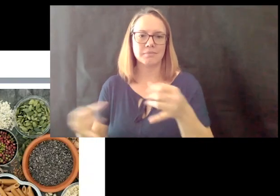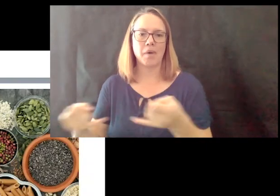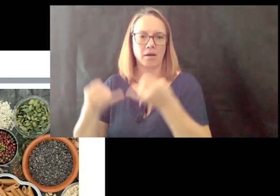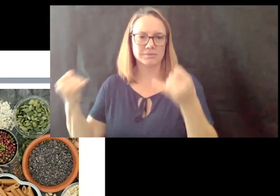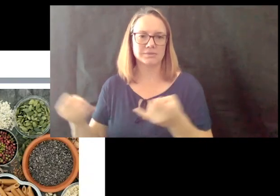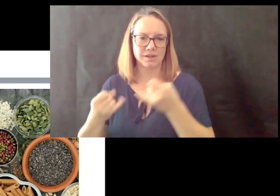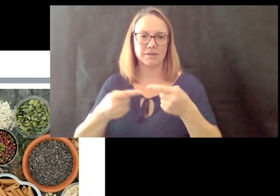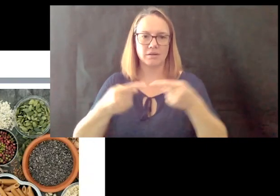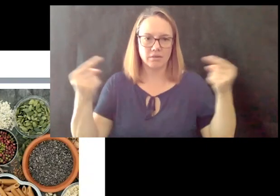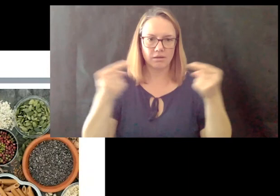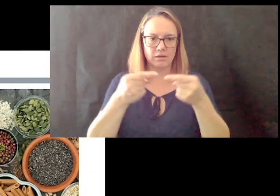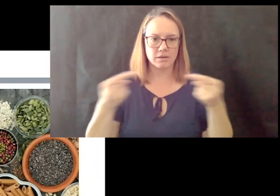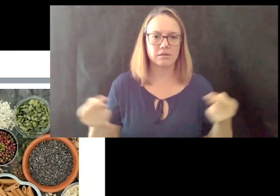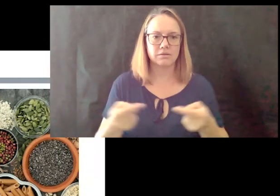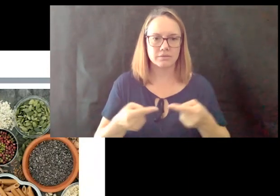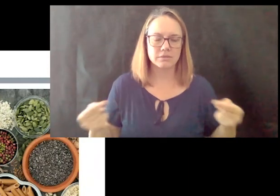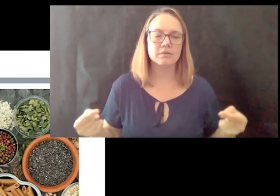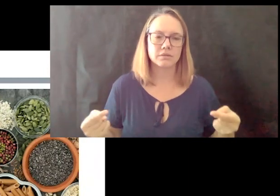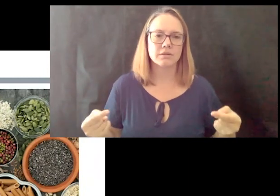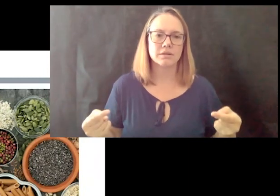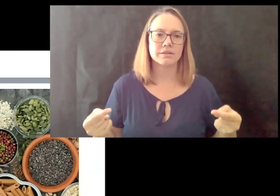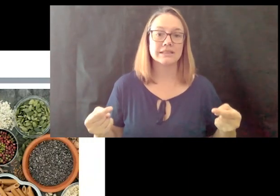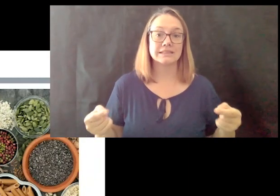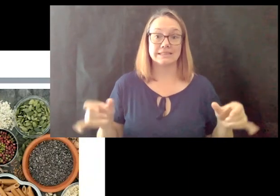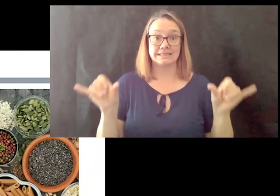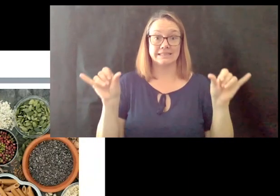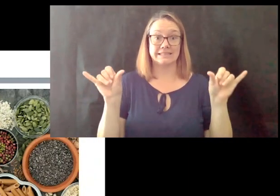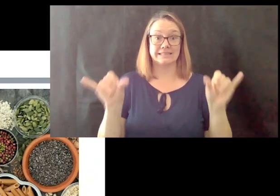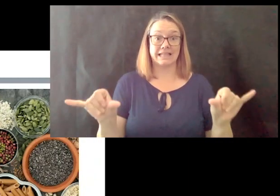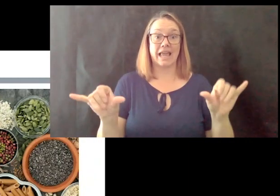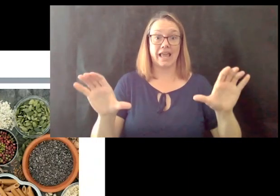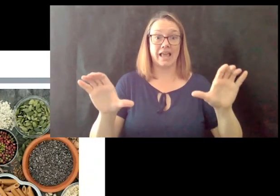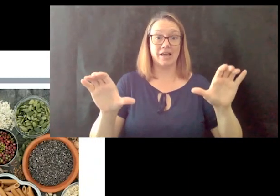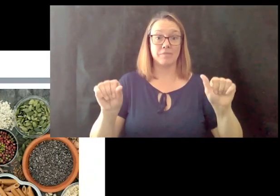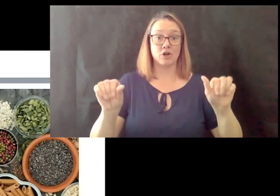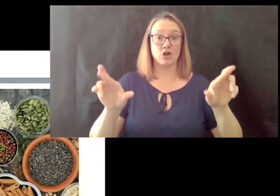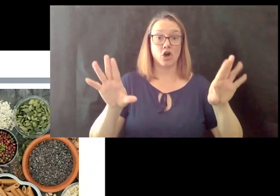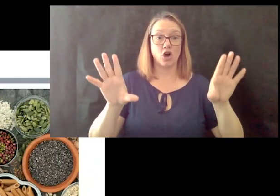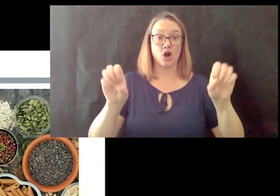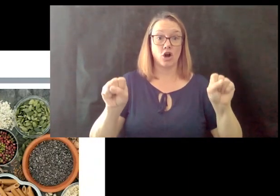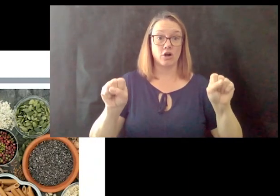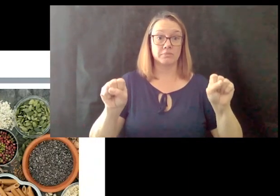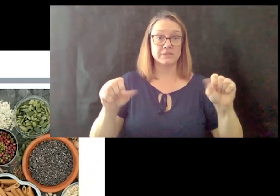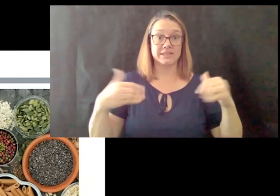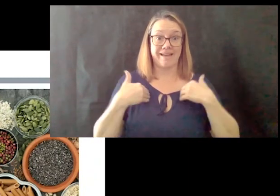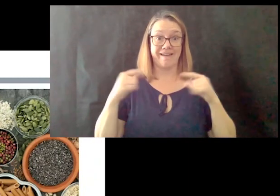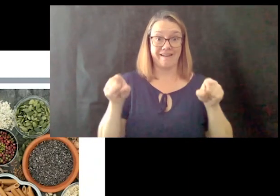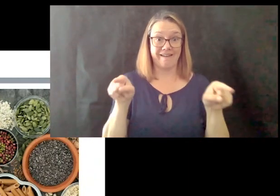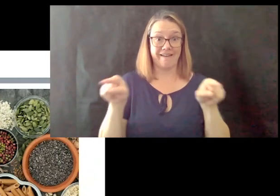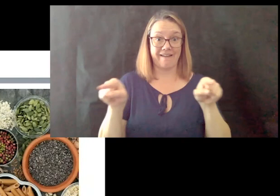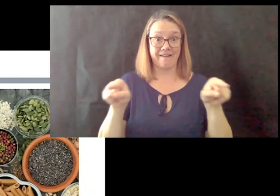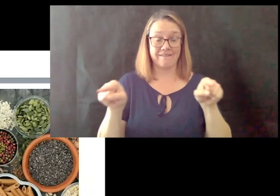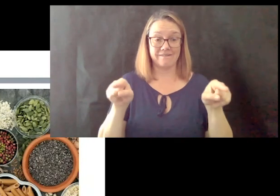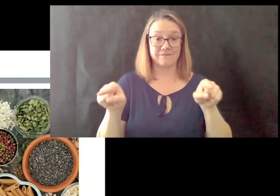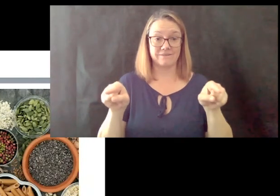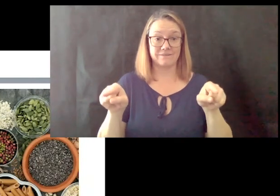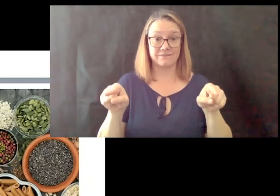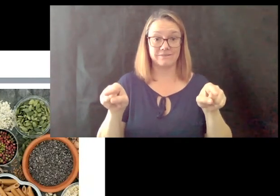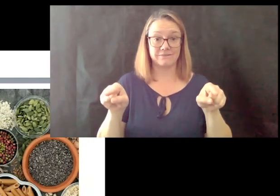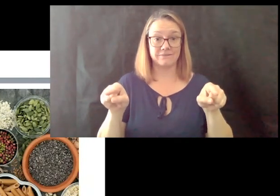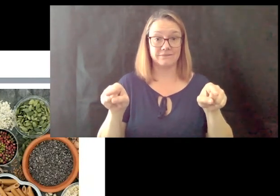these two foods compared side by side, they have the same amount of carbohydrate. We're not changing the amount of carbohydrates, but we